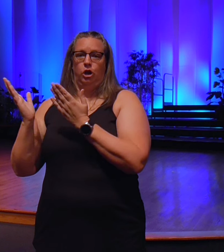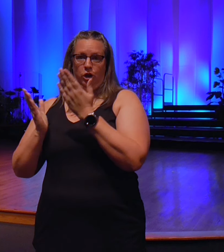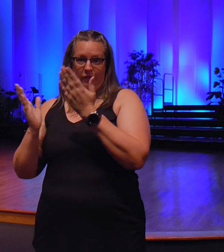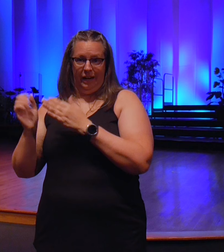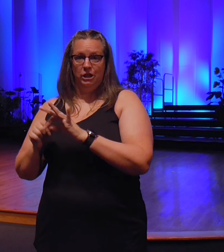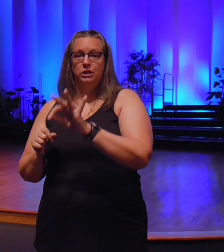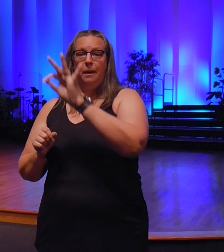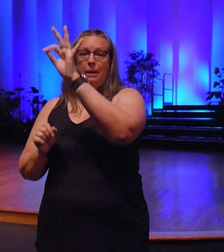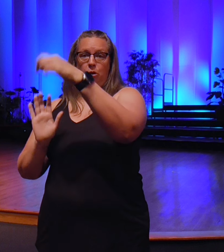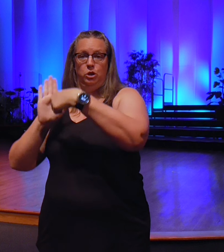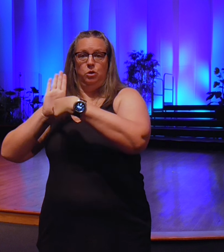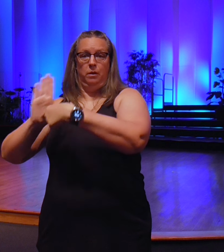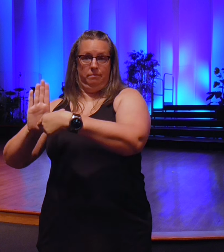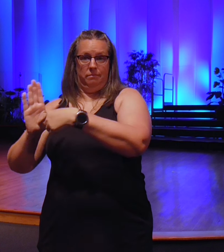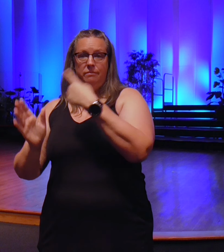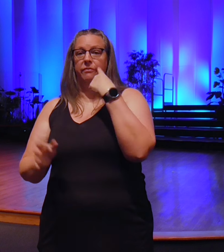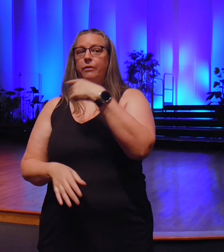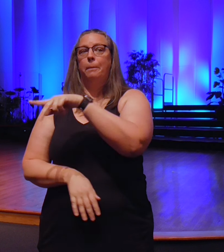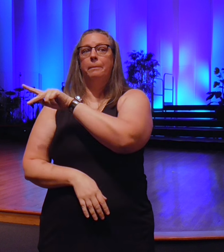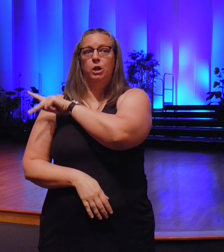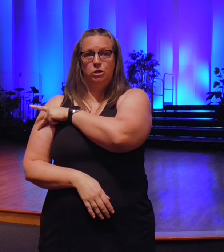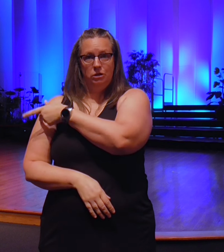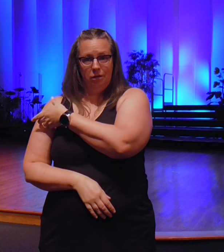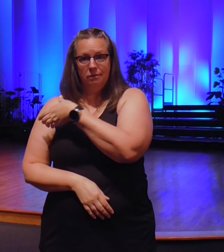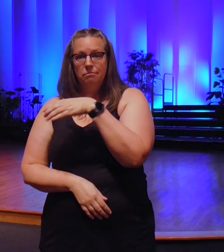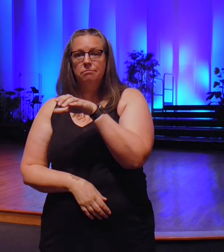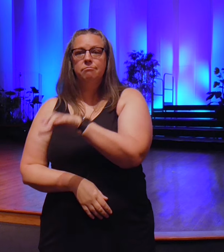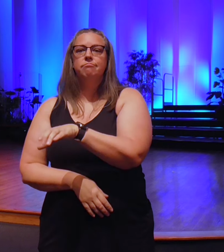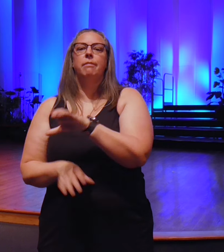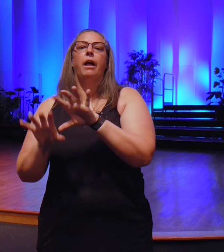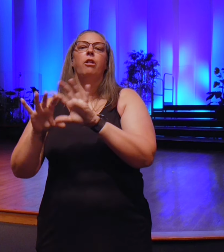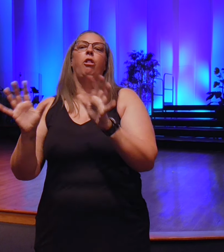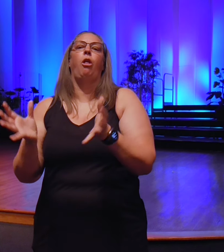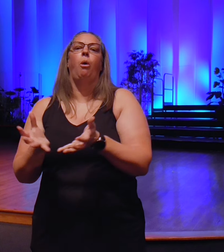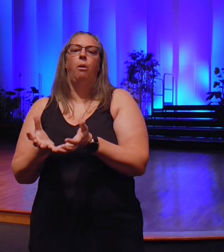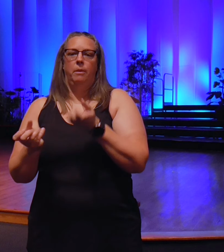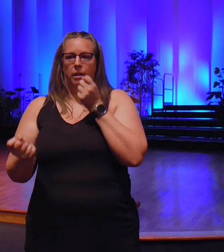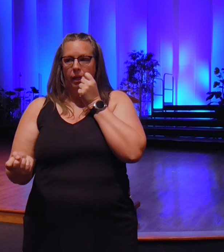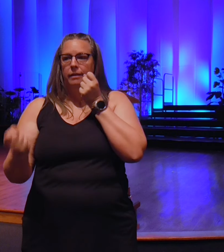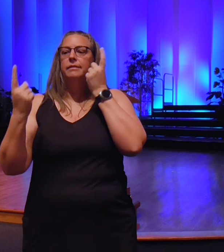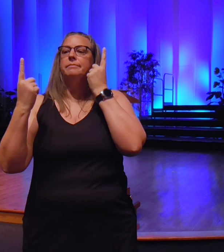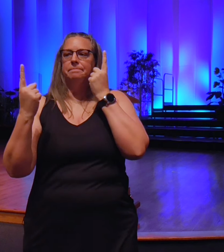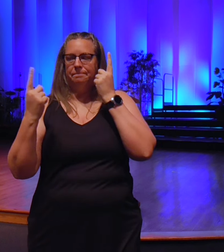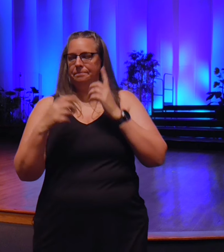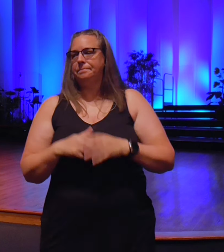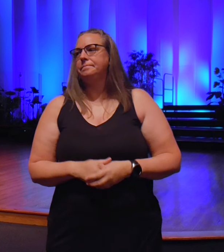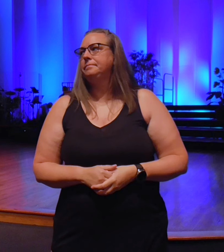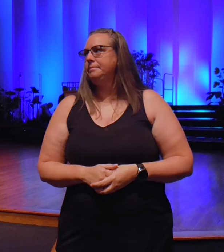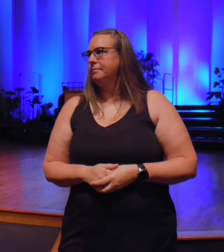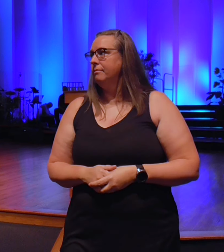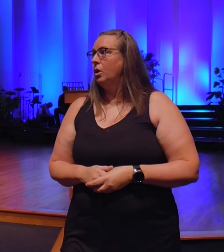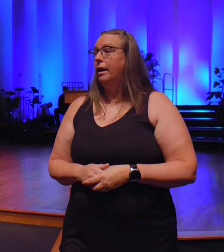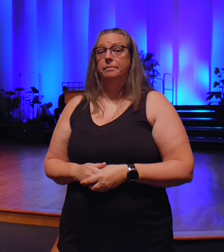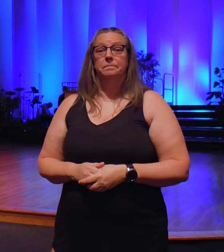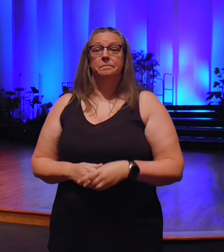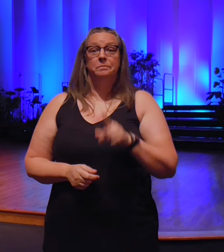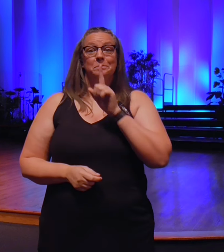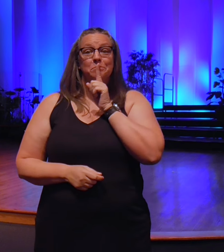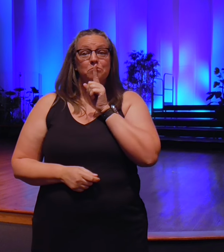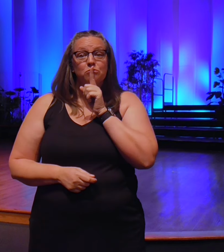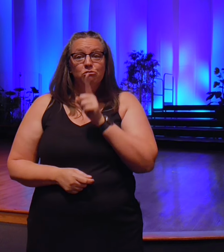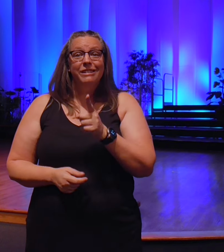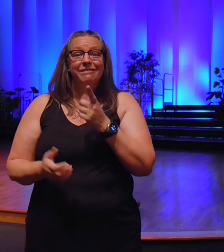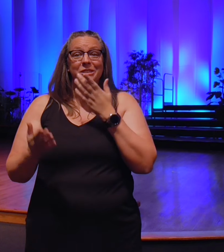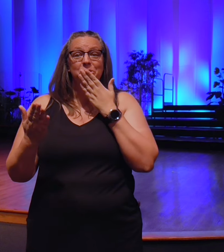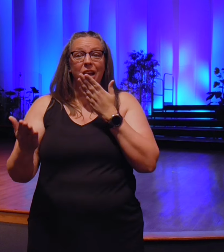serve as a spiritual beacon for personal empowerment and global enlightenment. I'm so